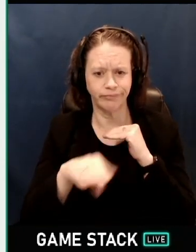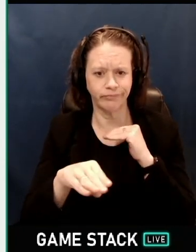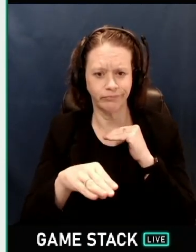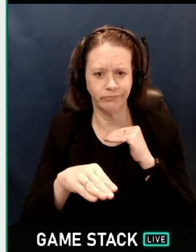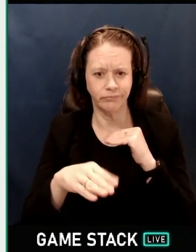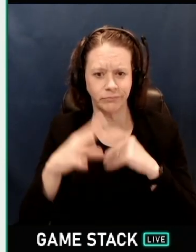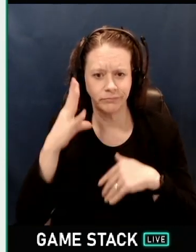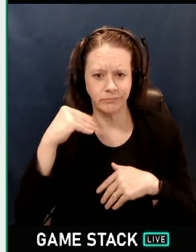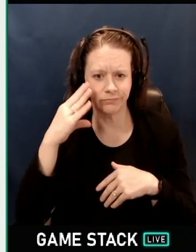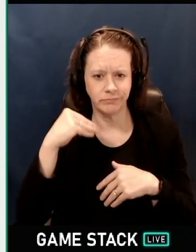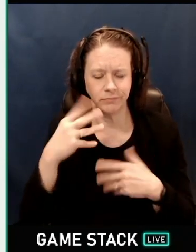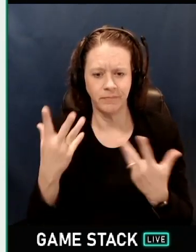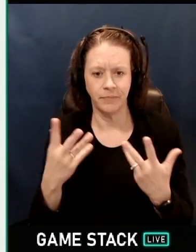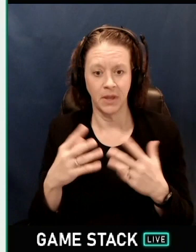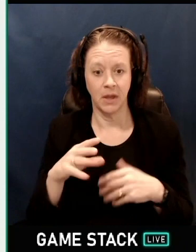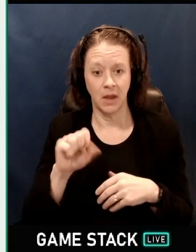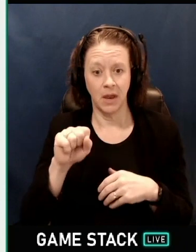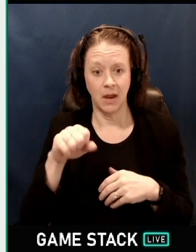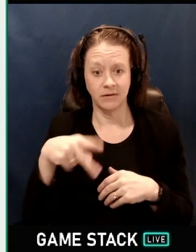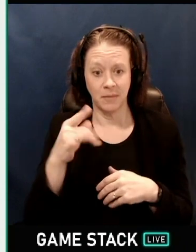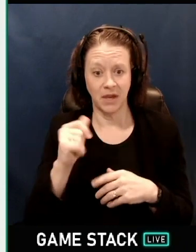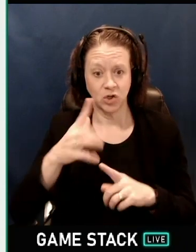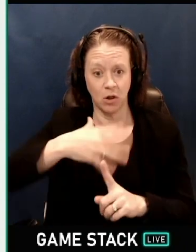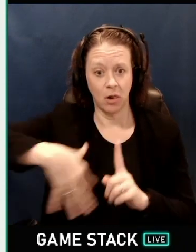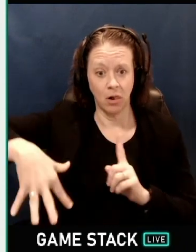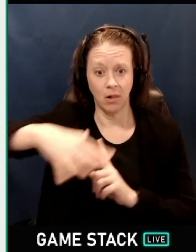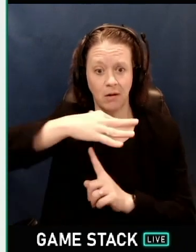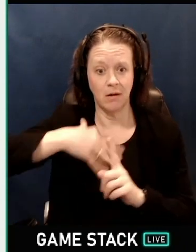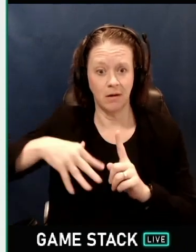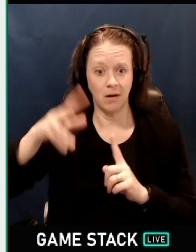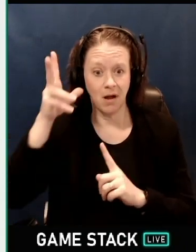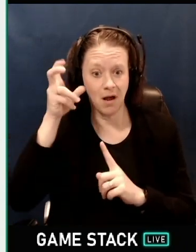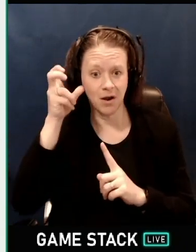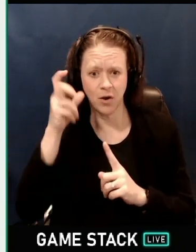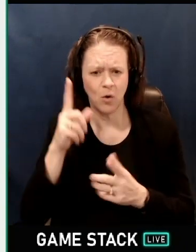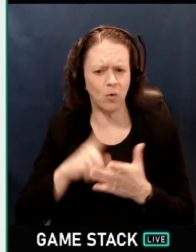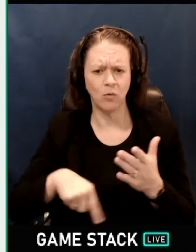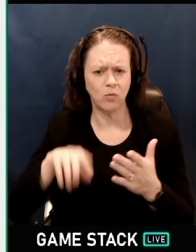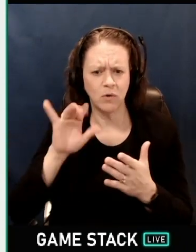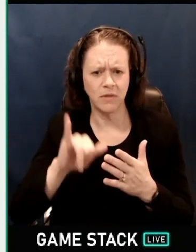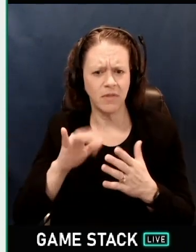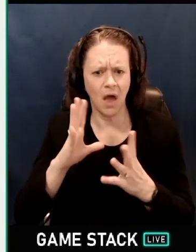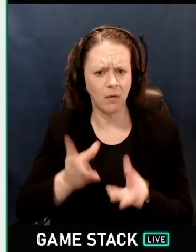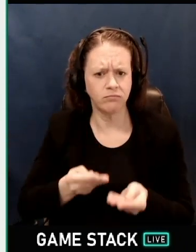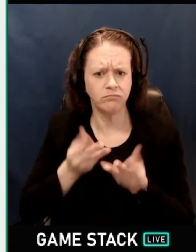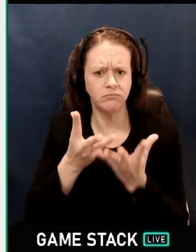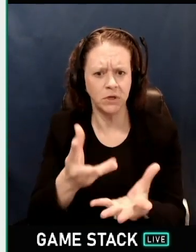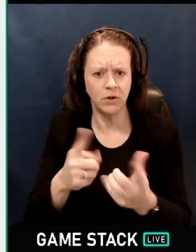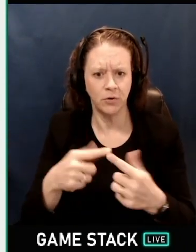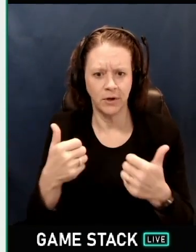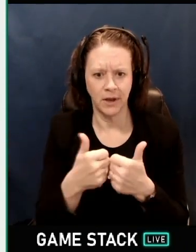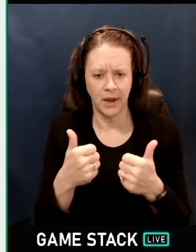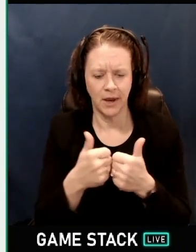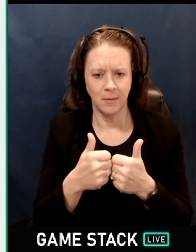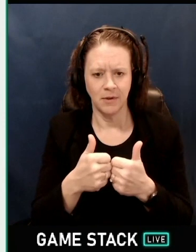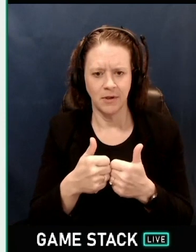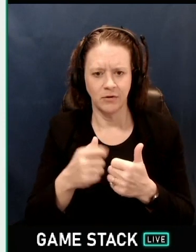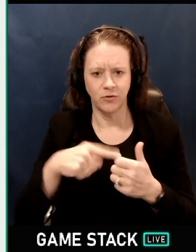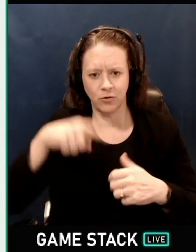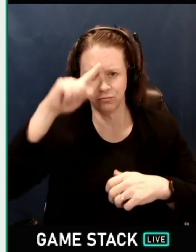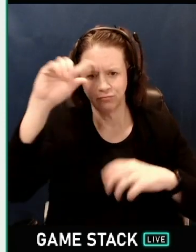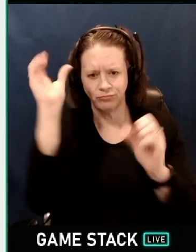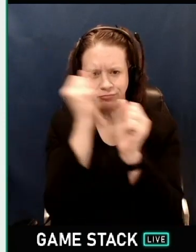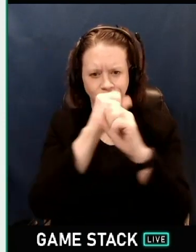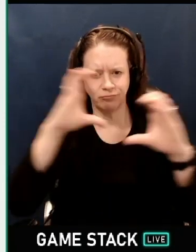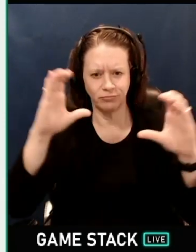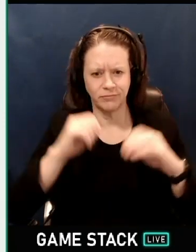audio brings to games is this ability to give us the illusion that sounds are truly coming